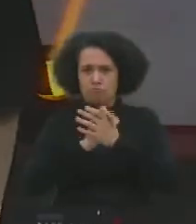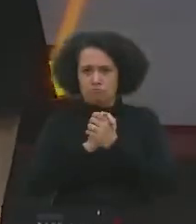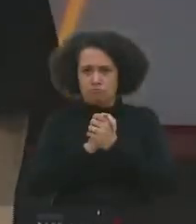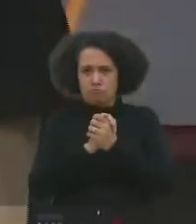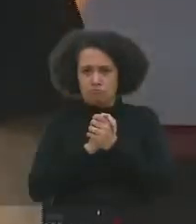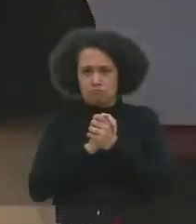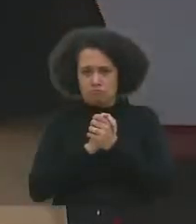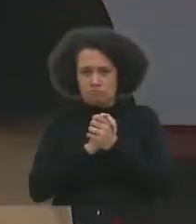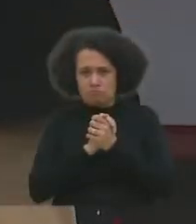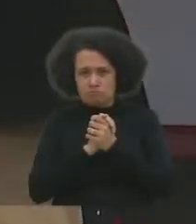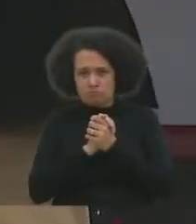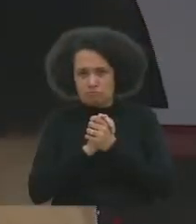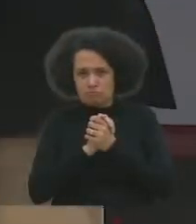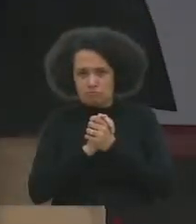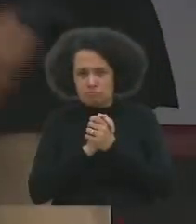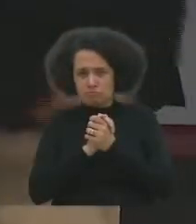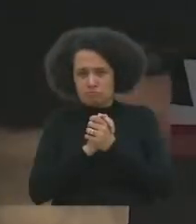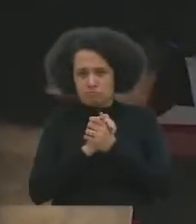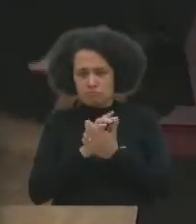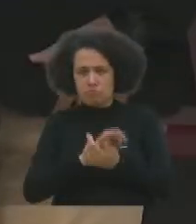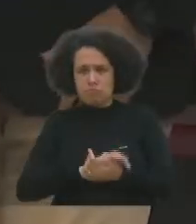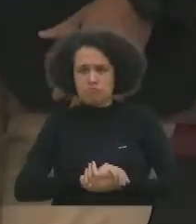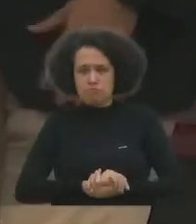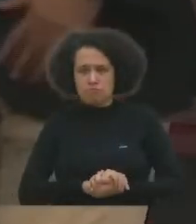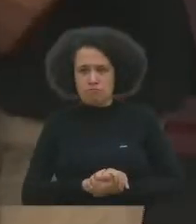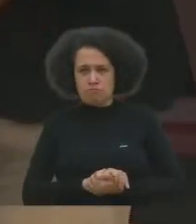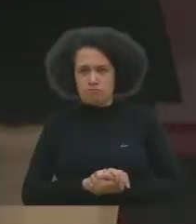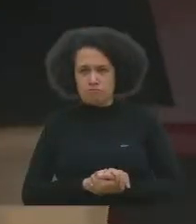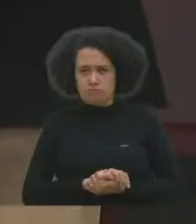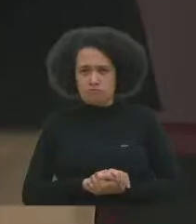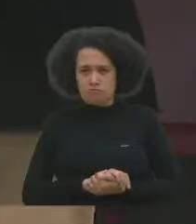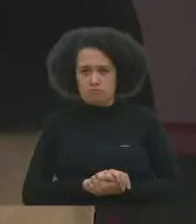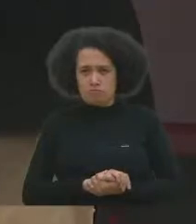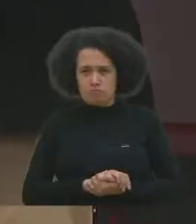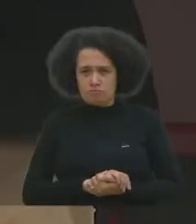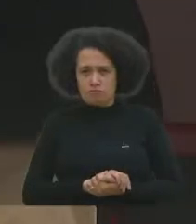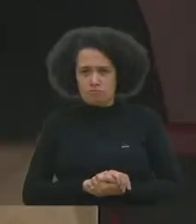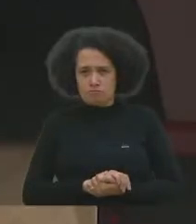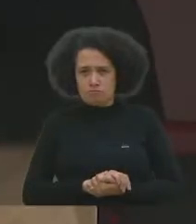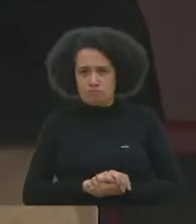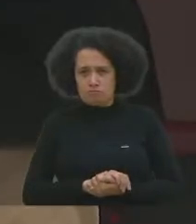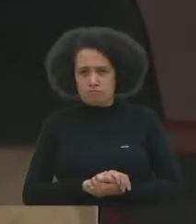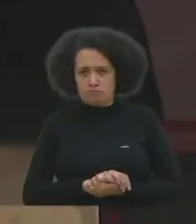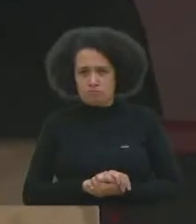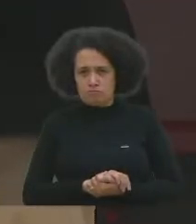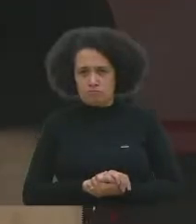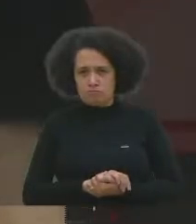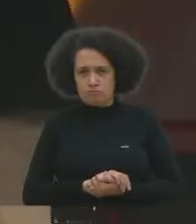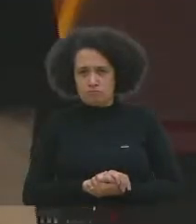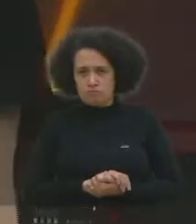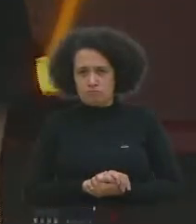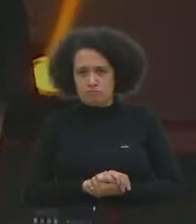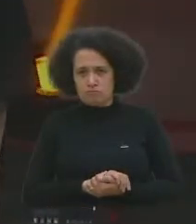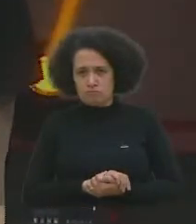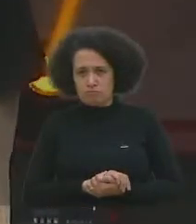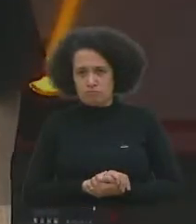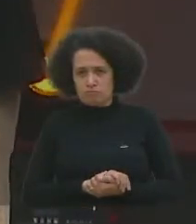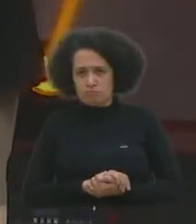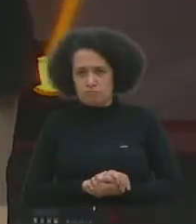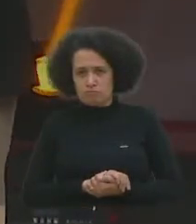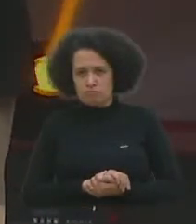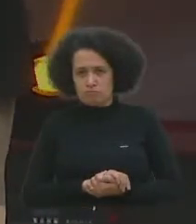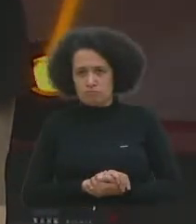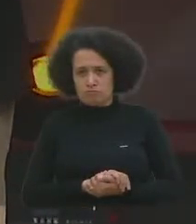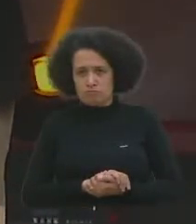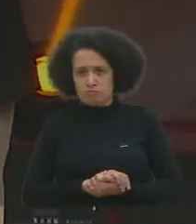in the Catechism that as purely spiritual creatures, angels have intelligence and wills. They